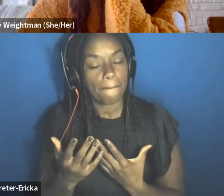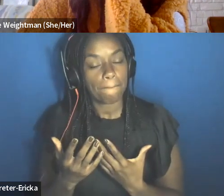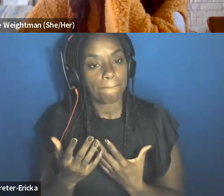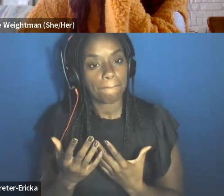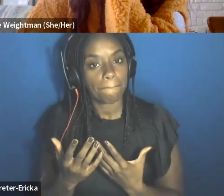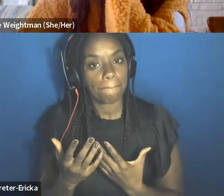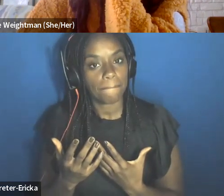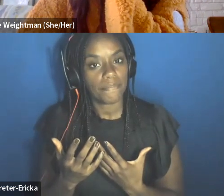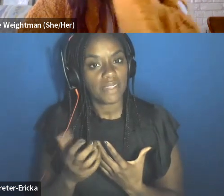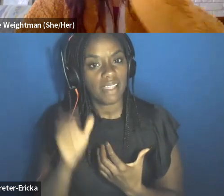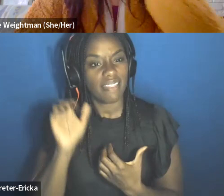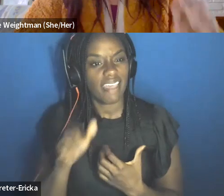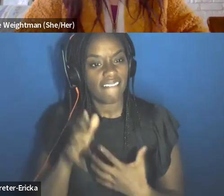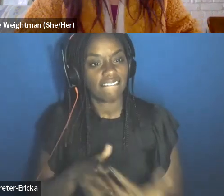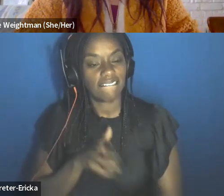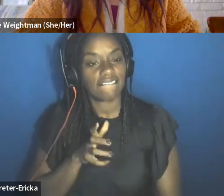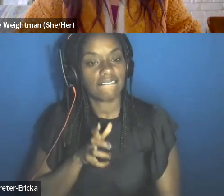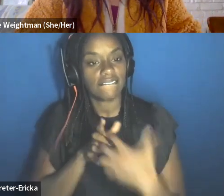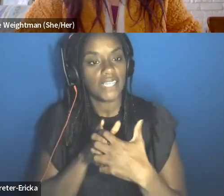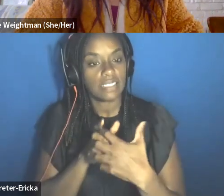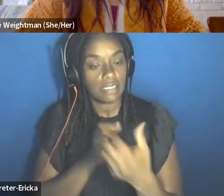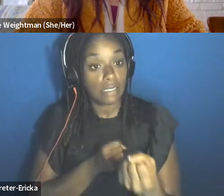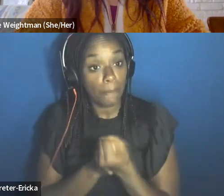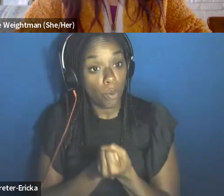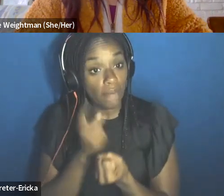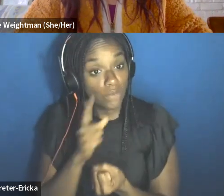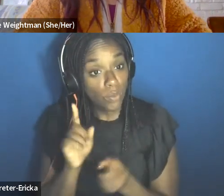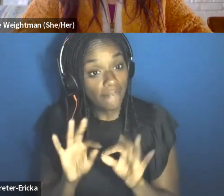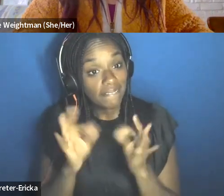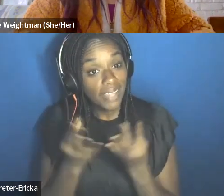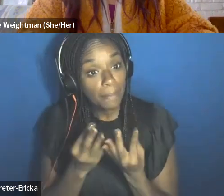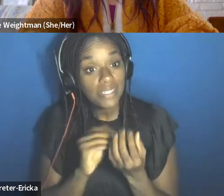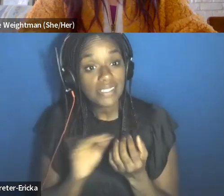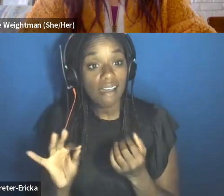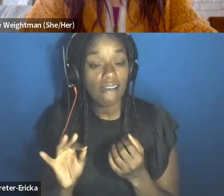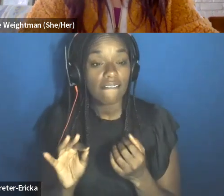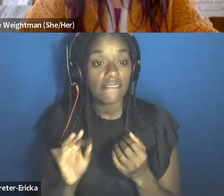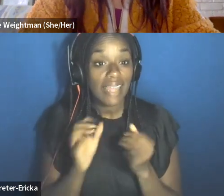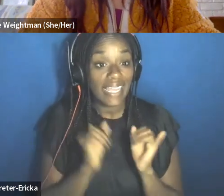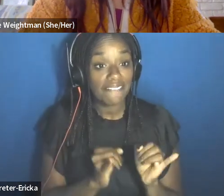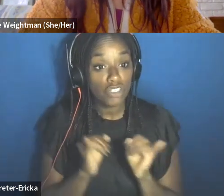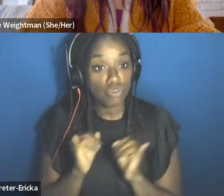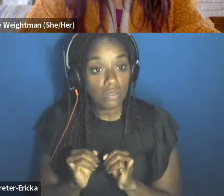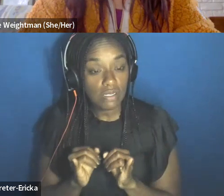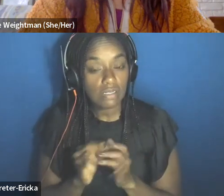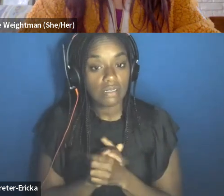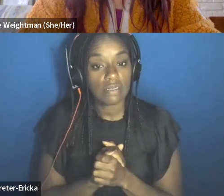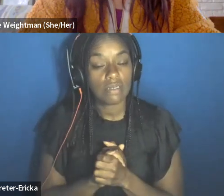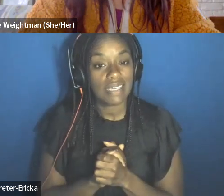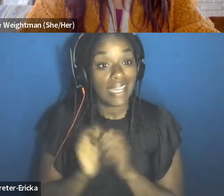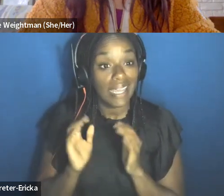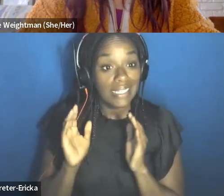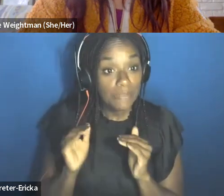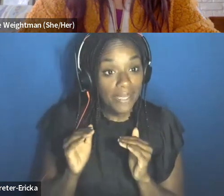was tailored around support for the families of the individual, what to expect as a